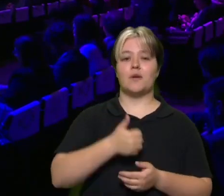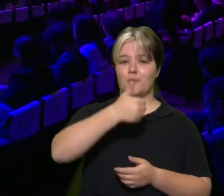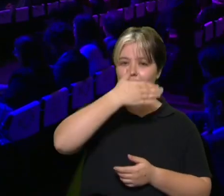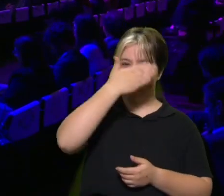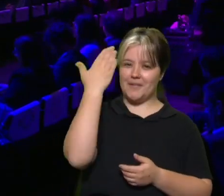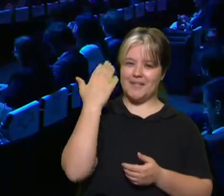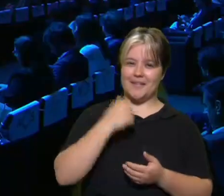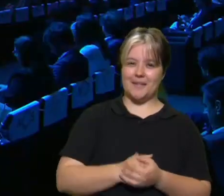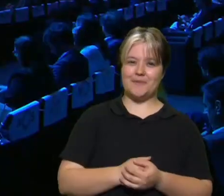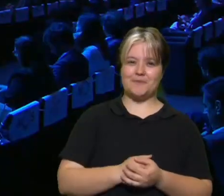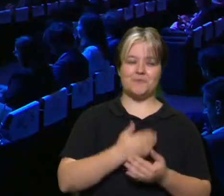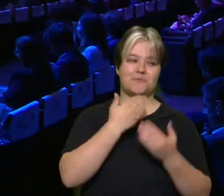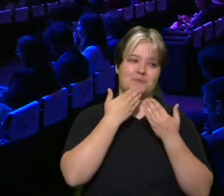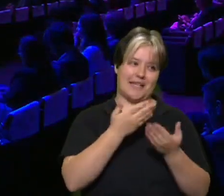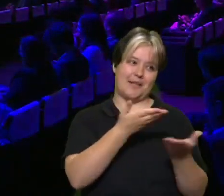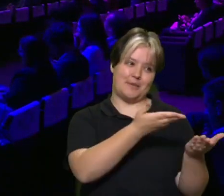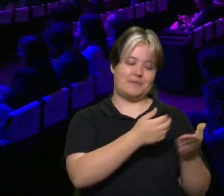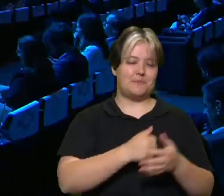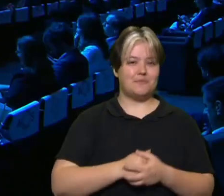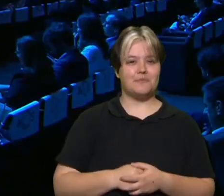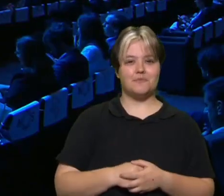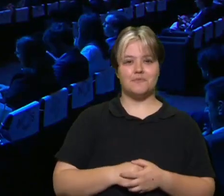the subject. Good morning.